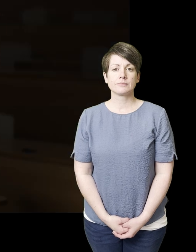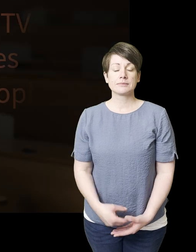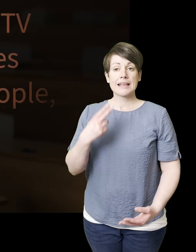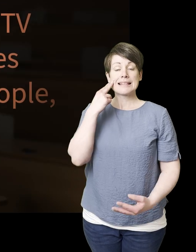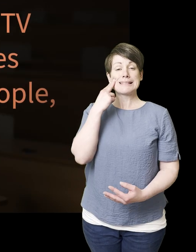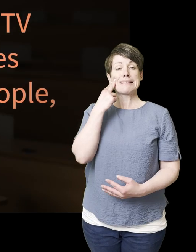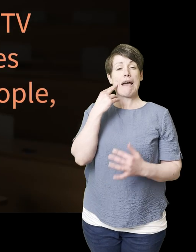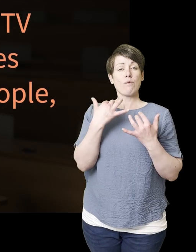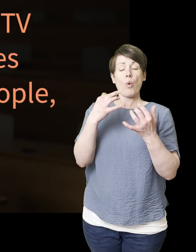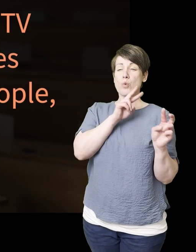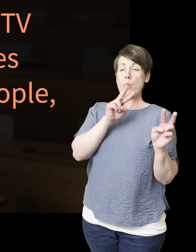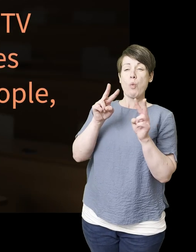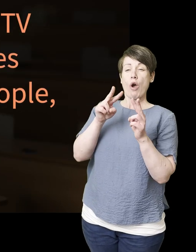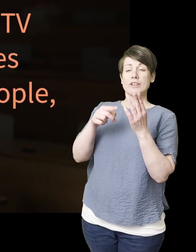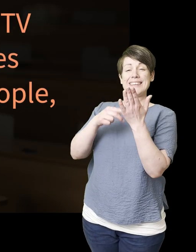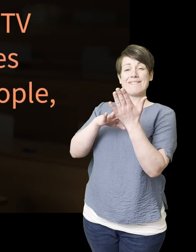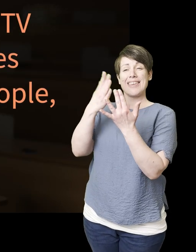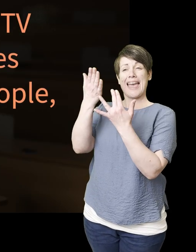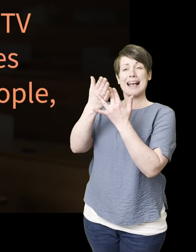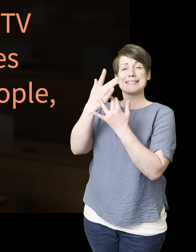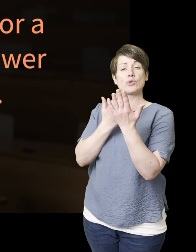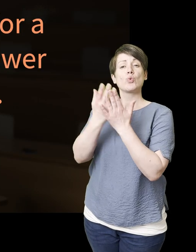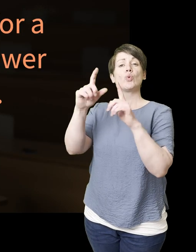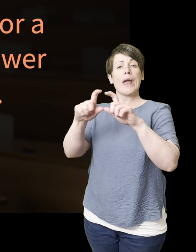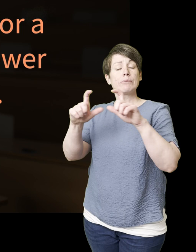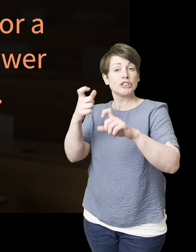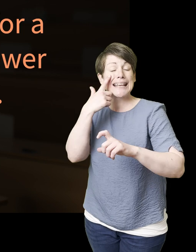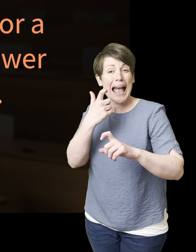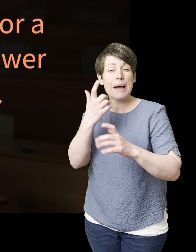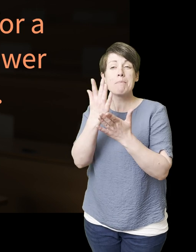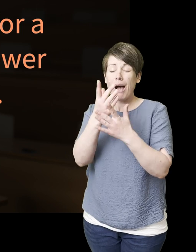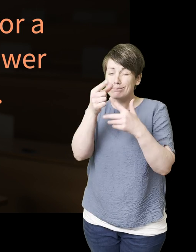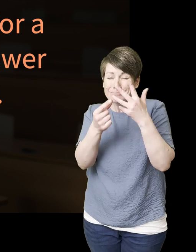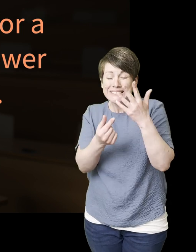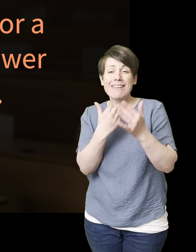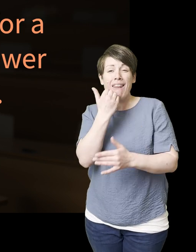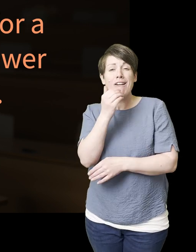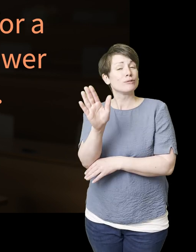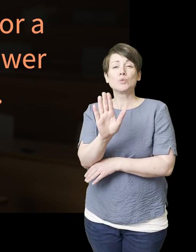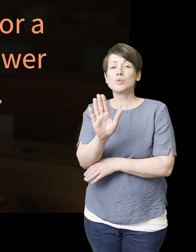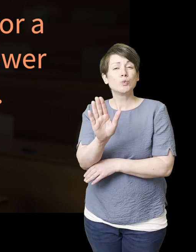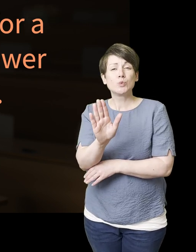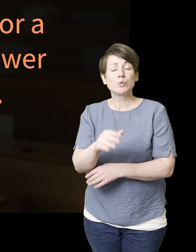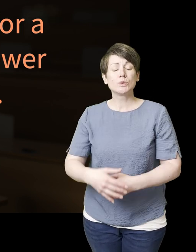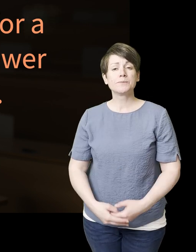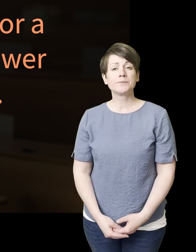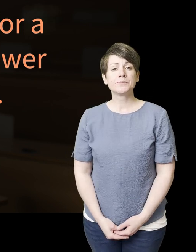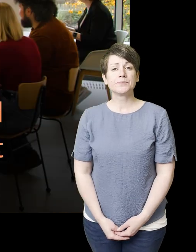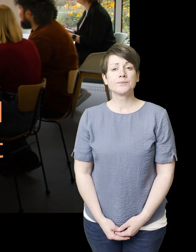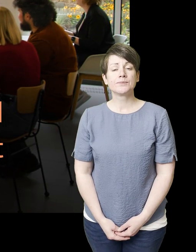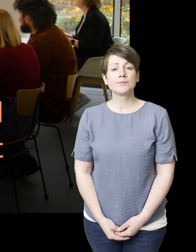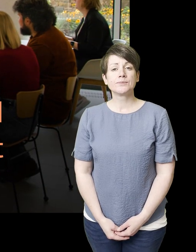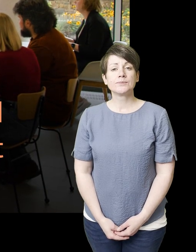Closed captions improve access to film and TV programmes for deaf people, but often lack the level of detail necessary for a positive viewer